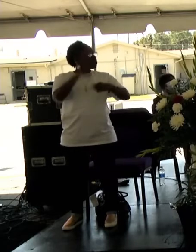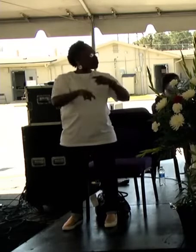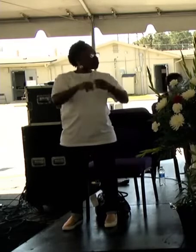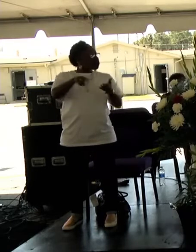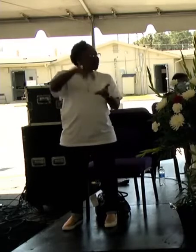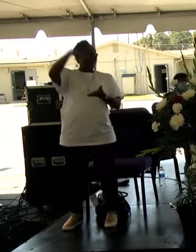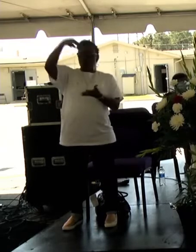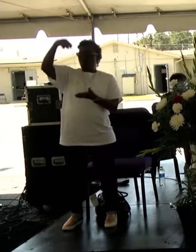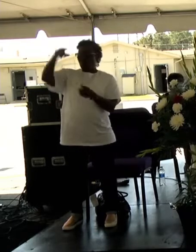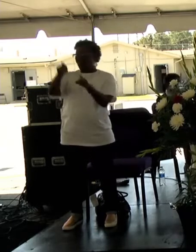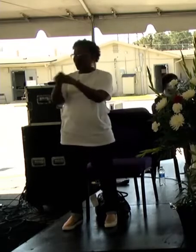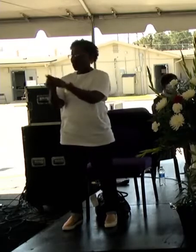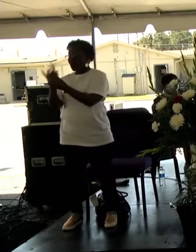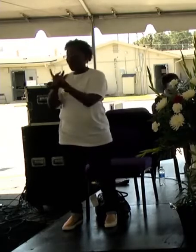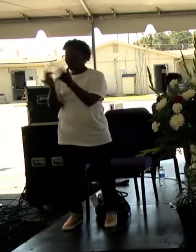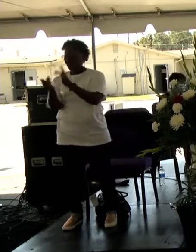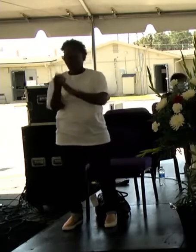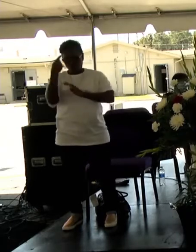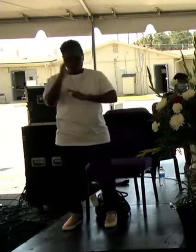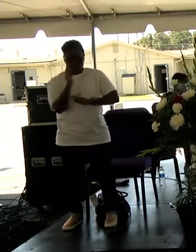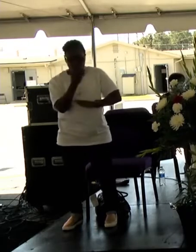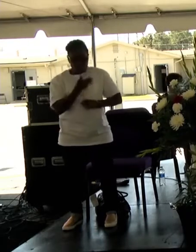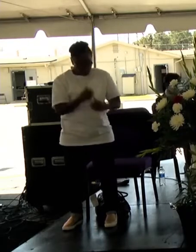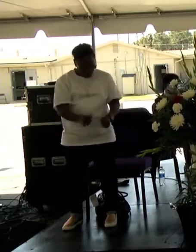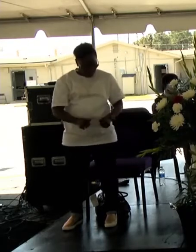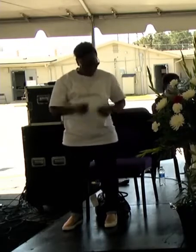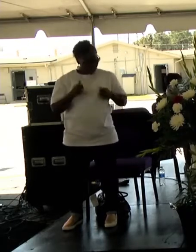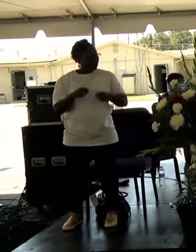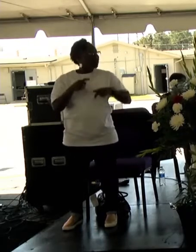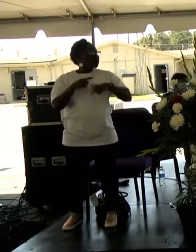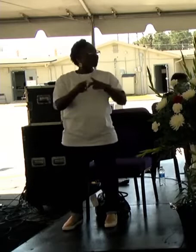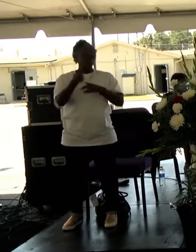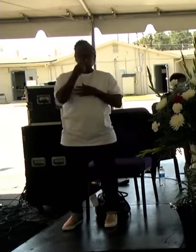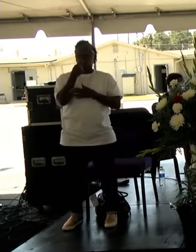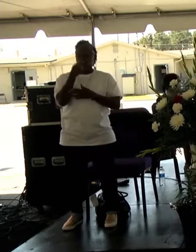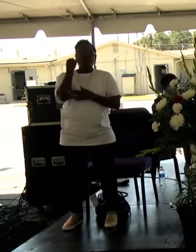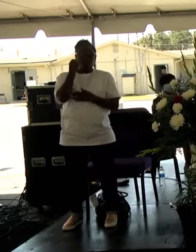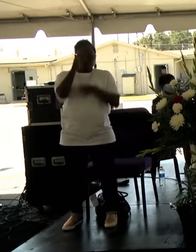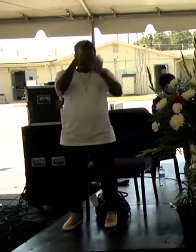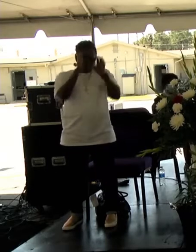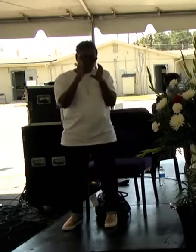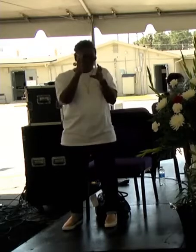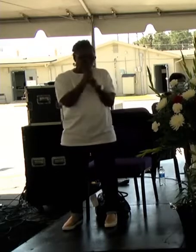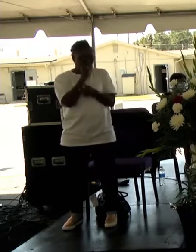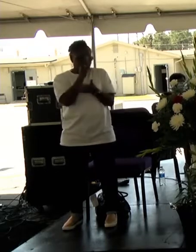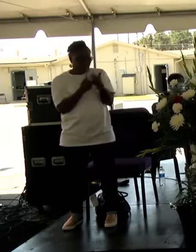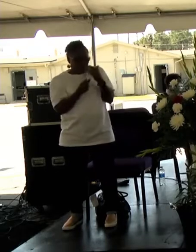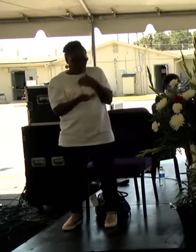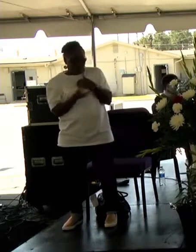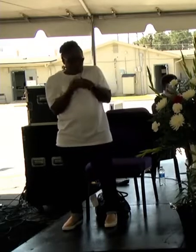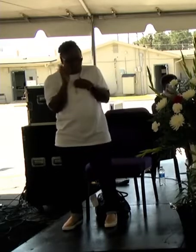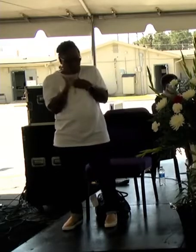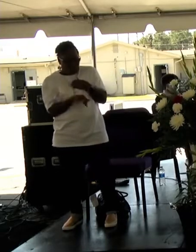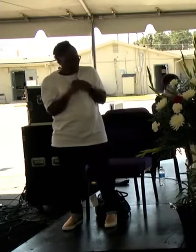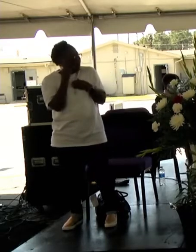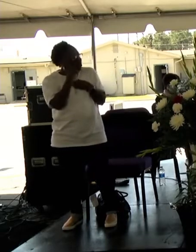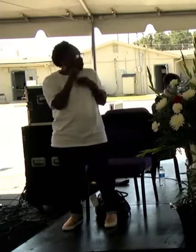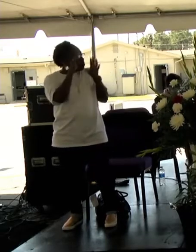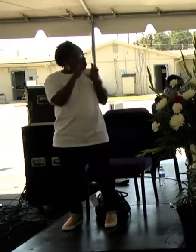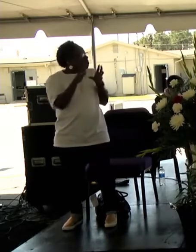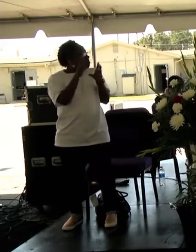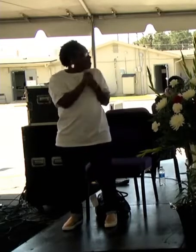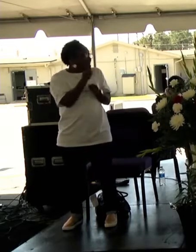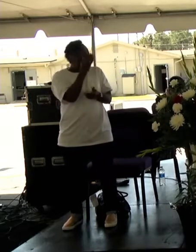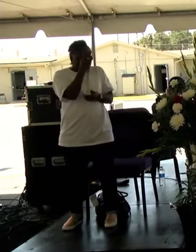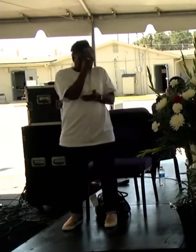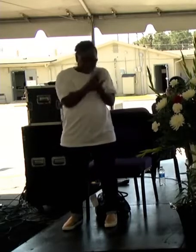be resurrected as Jesus was for our lives. But he says, if I can get some of the droppings, if I can get some of the